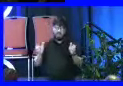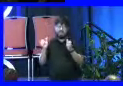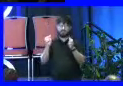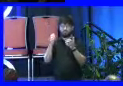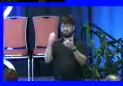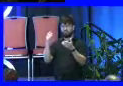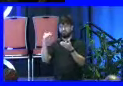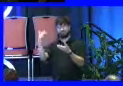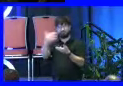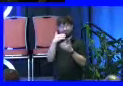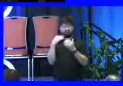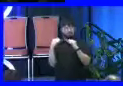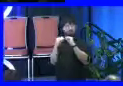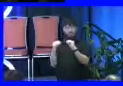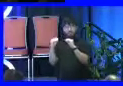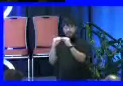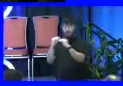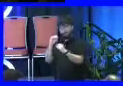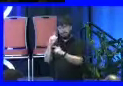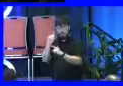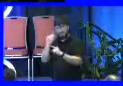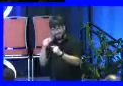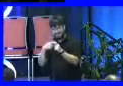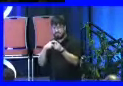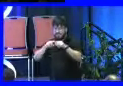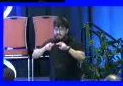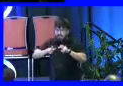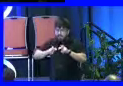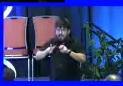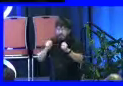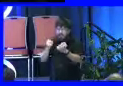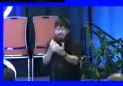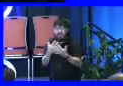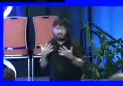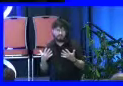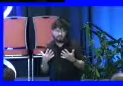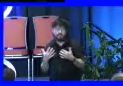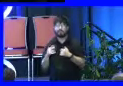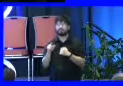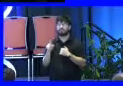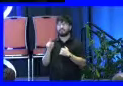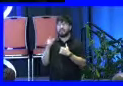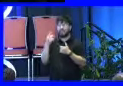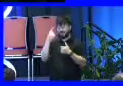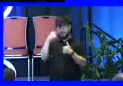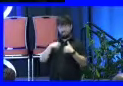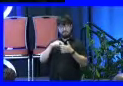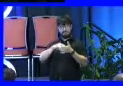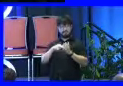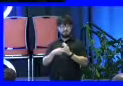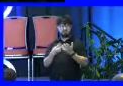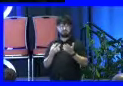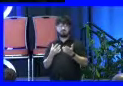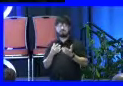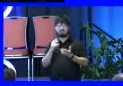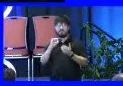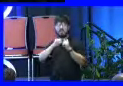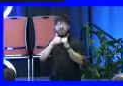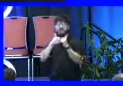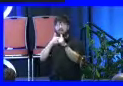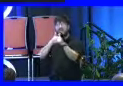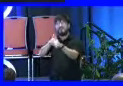better analyze, the trends. And, really to me, what that means is, how do we follow a